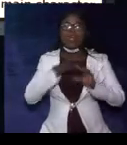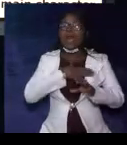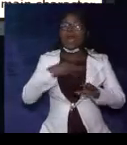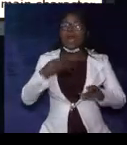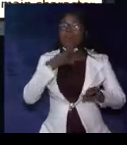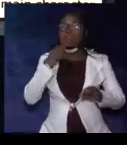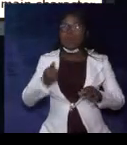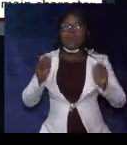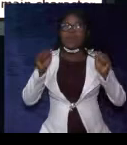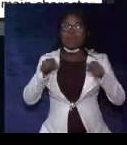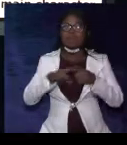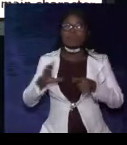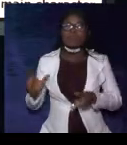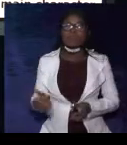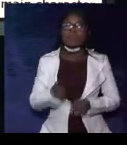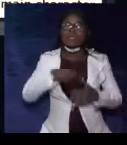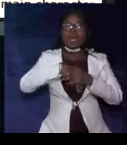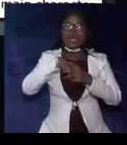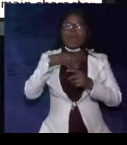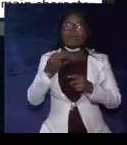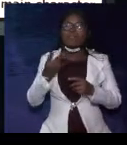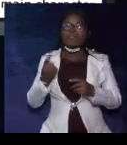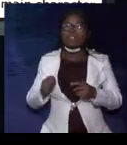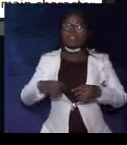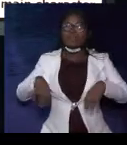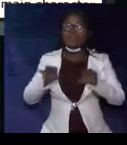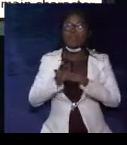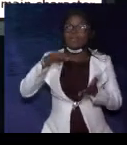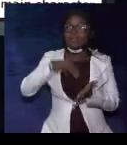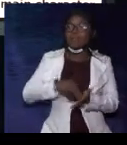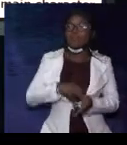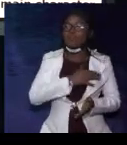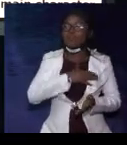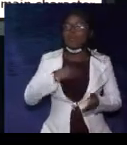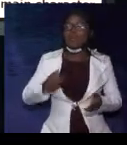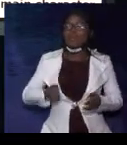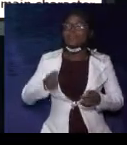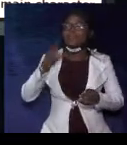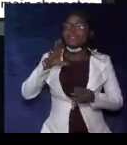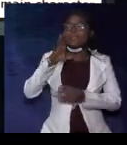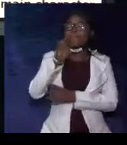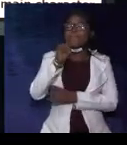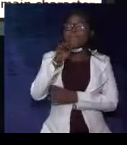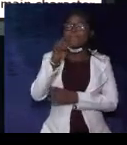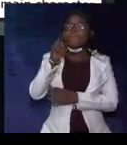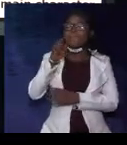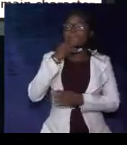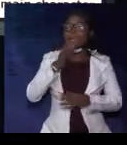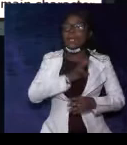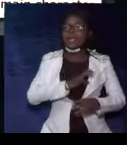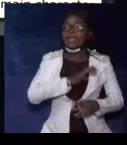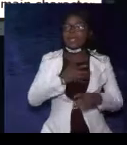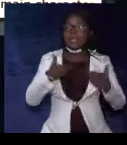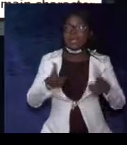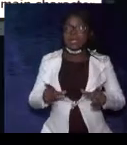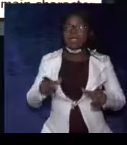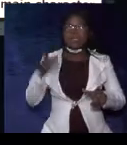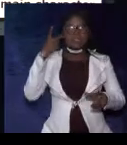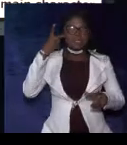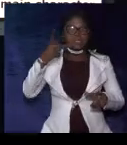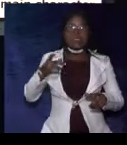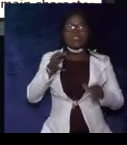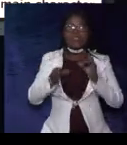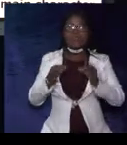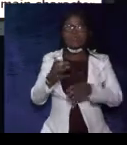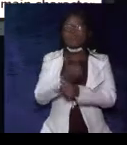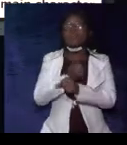out those important parts of the story. You've written the 5 answers. Let's see how attentive